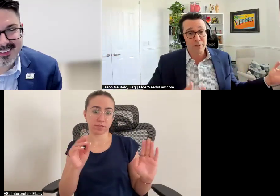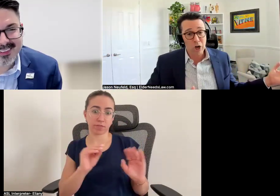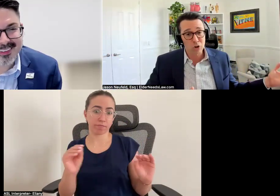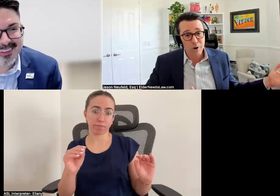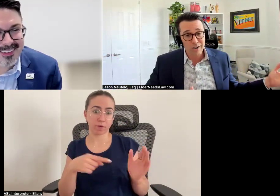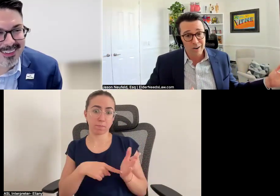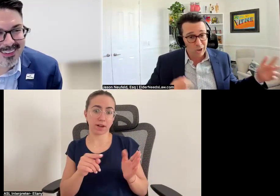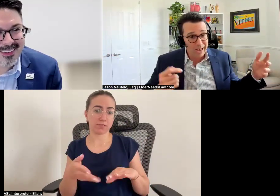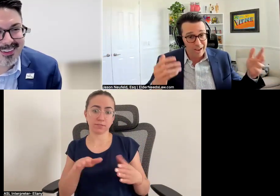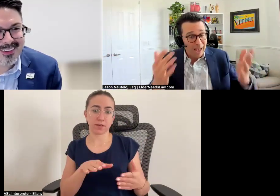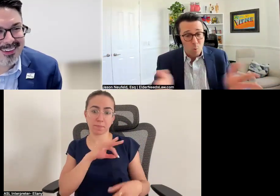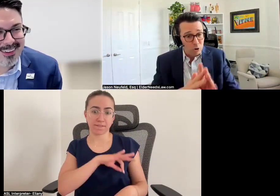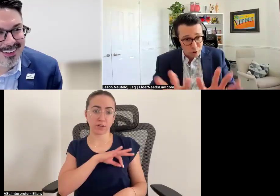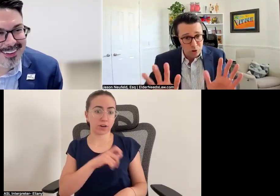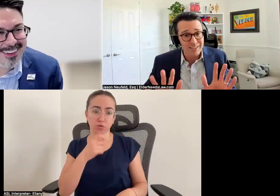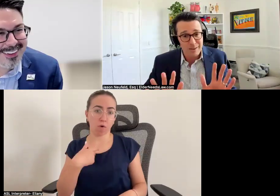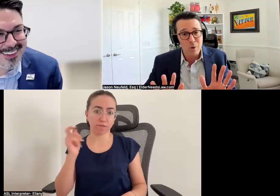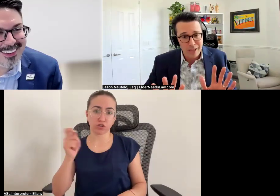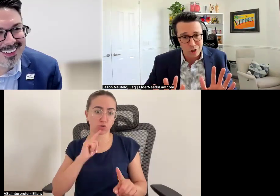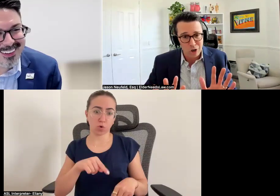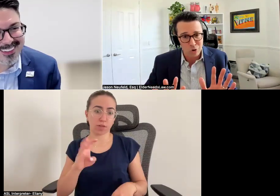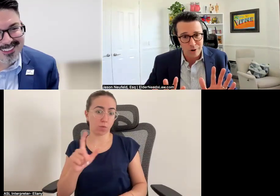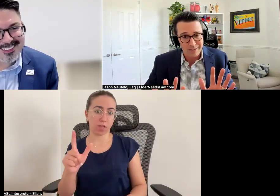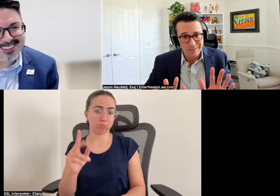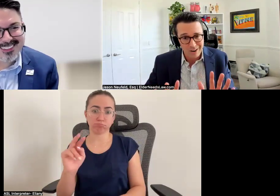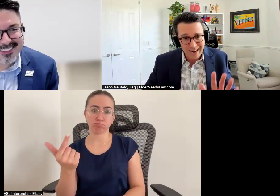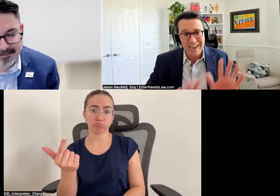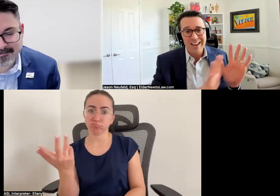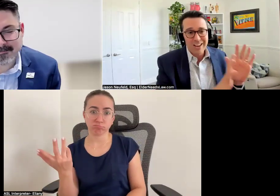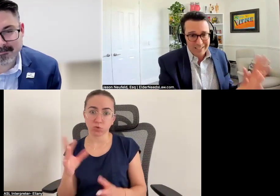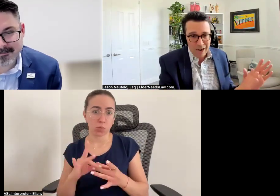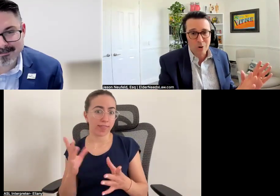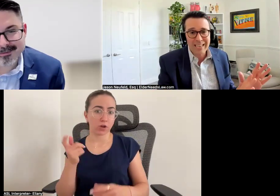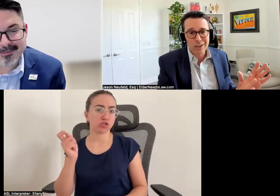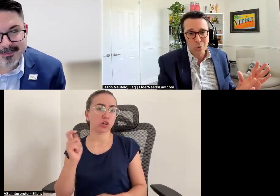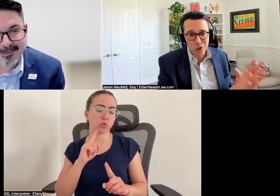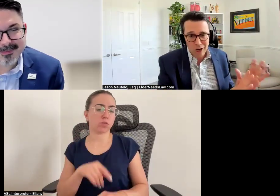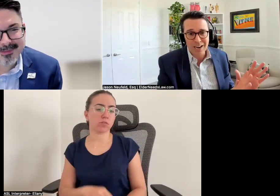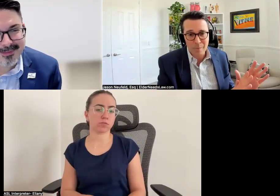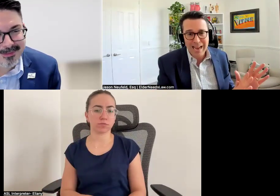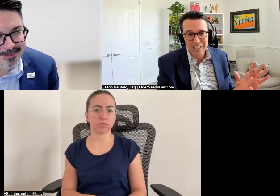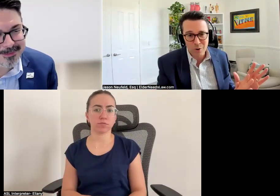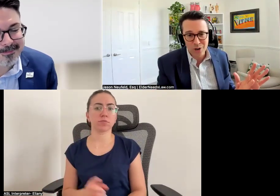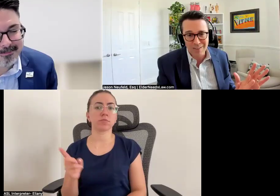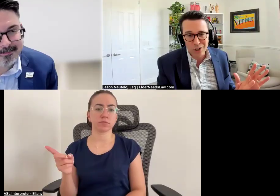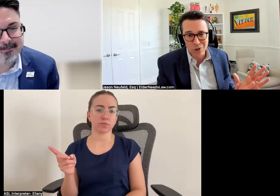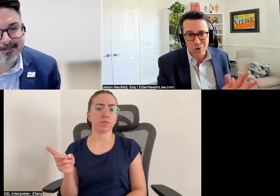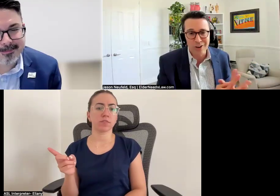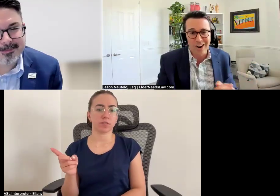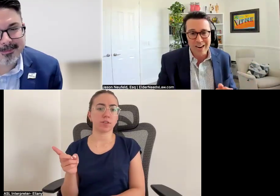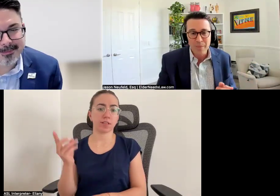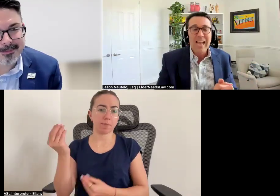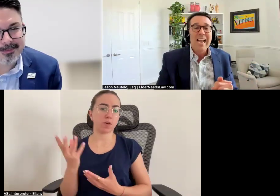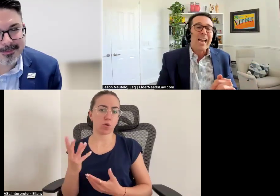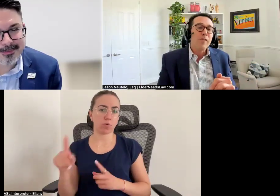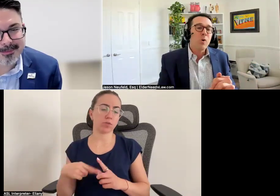I don't have a judge's order. That will is useless to me without a judge's order. Okay. Go take that to a judge and come back to me when you have a judge's order.